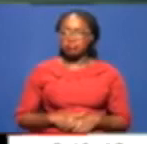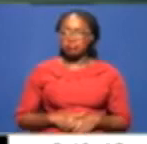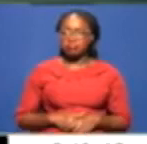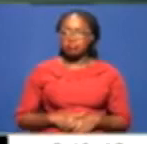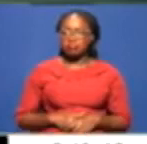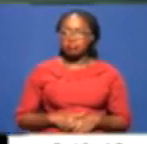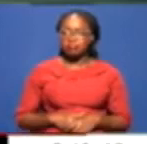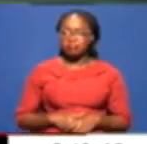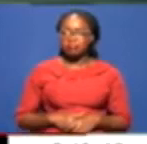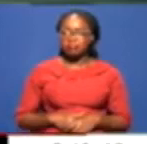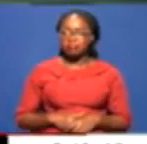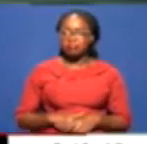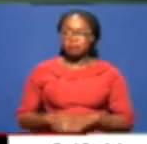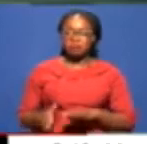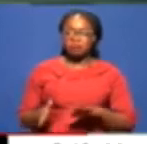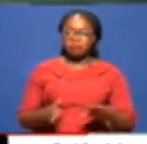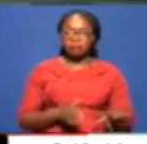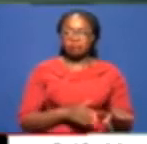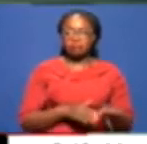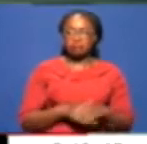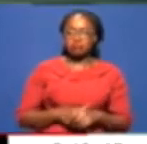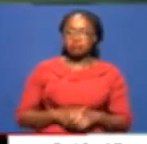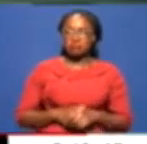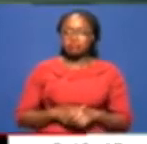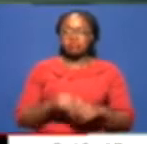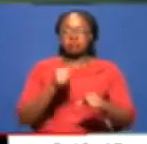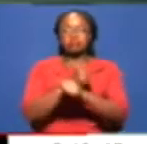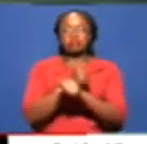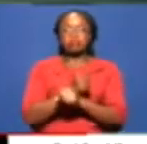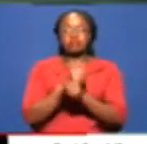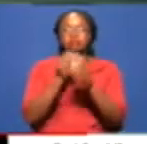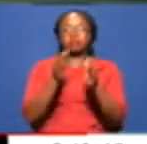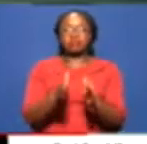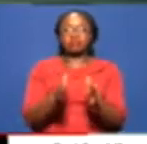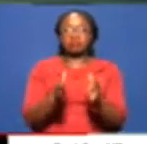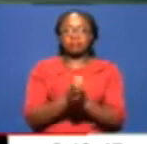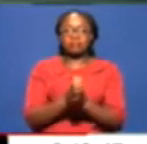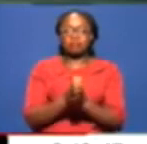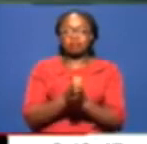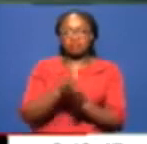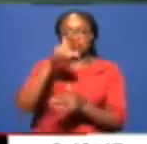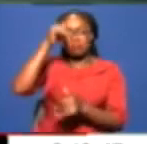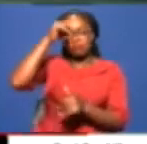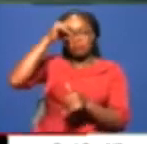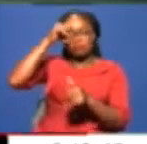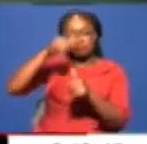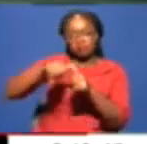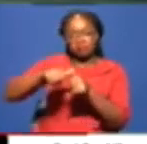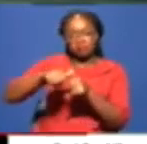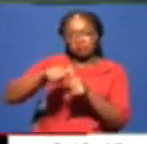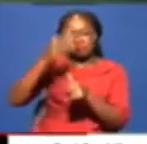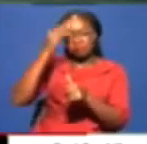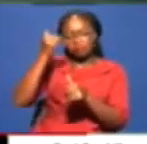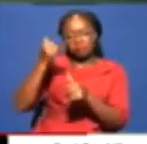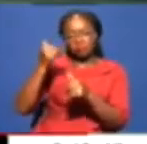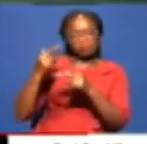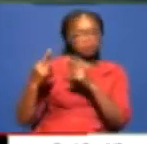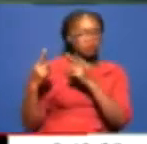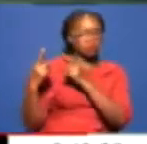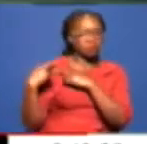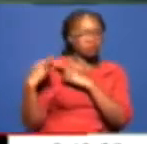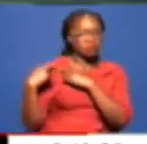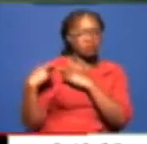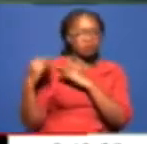Now, world-renowned Kenyan conservationist Richard Leakey will be remembered for his prominent role in Kenya's vibrant